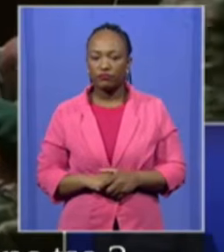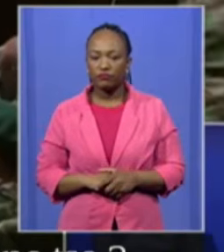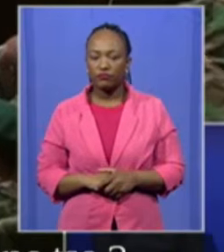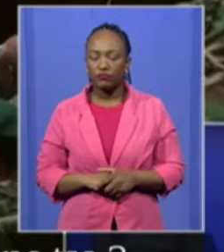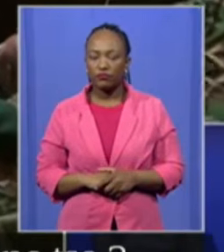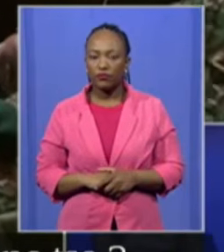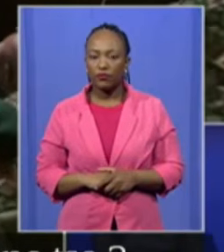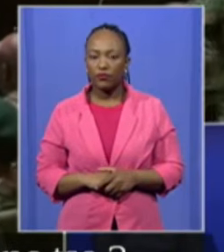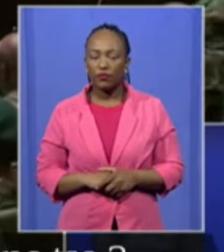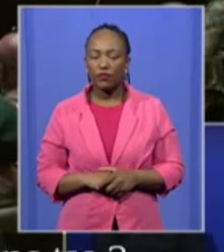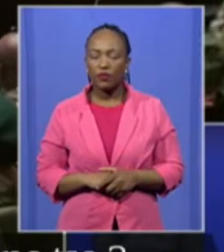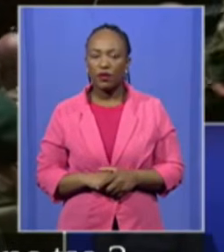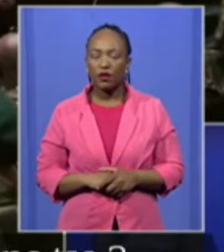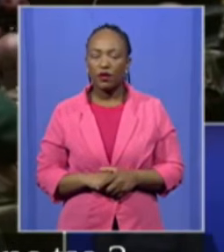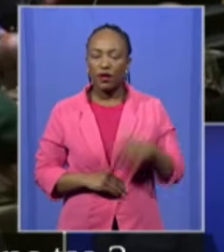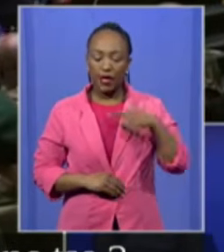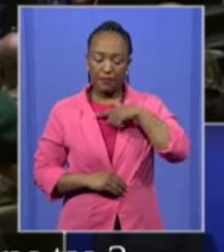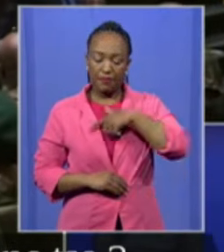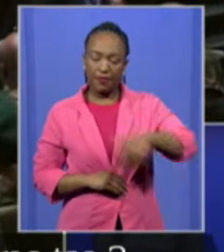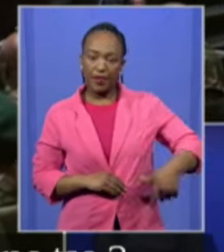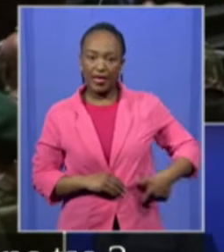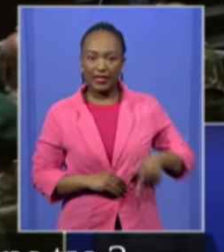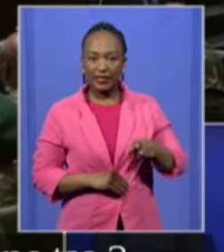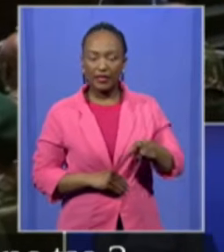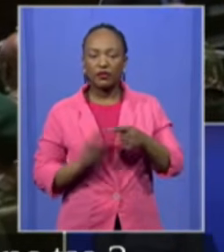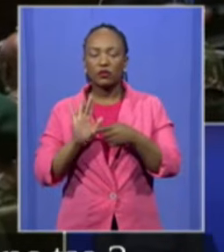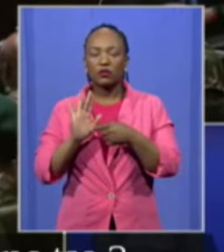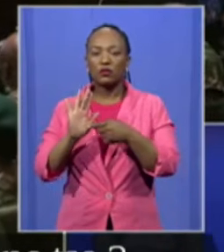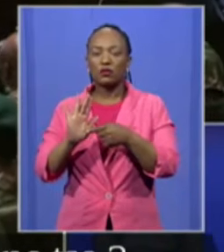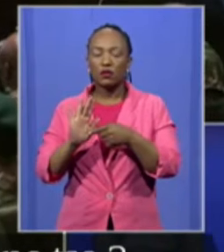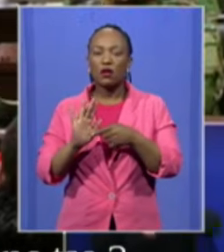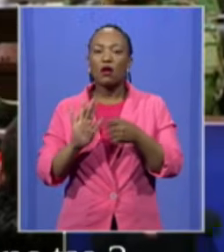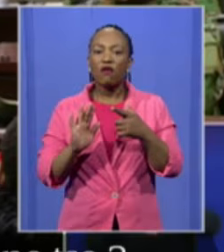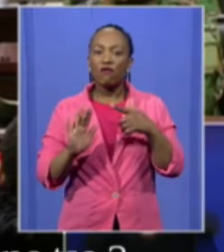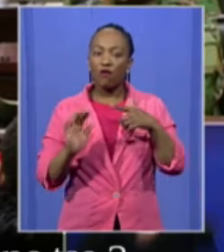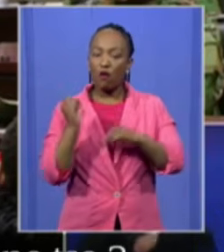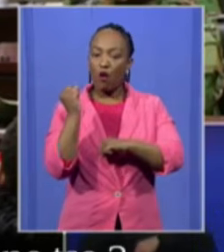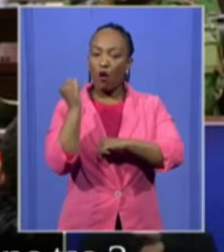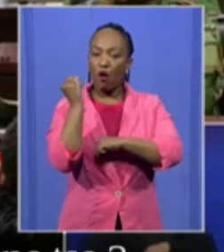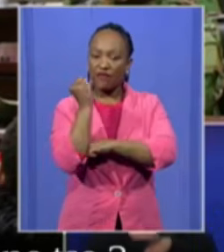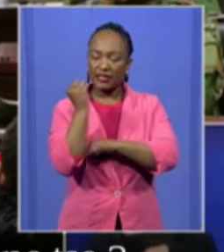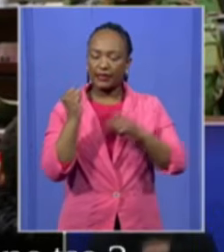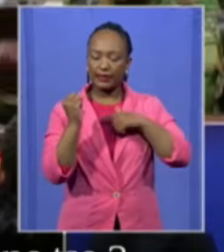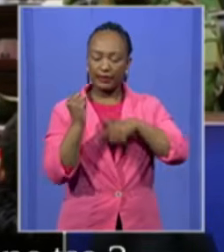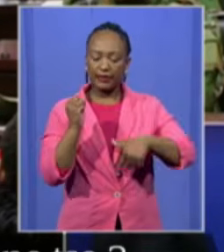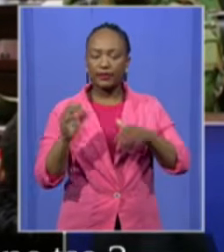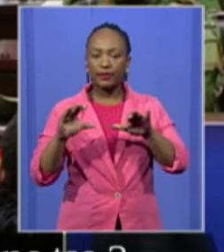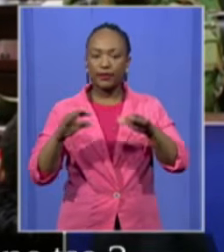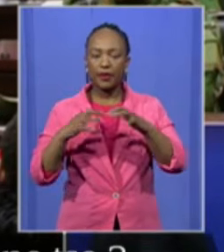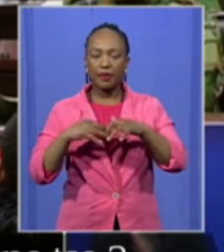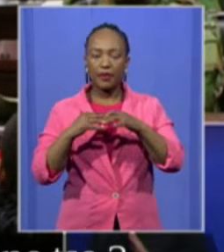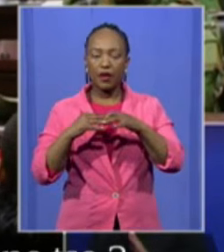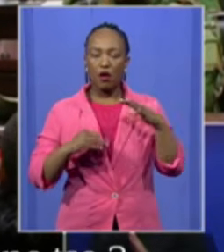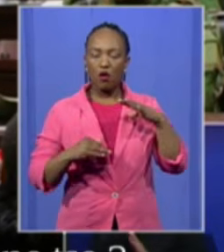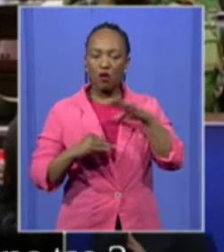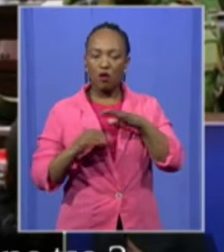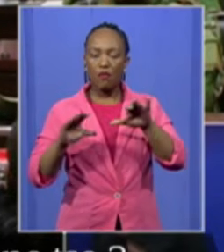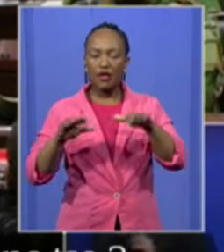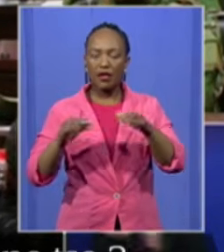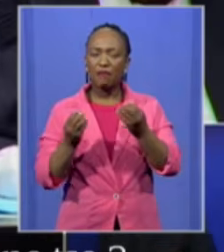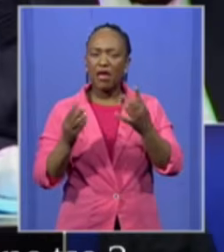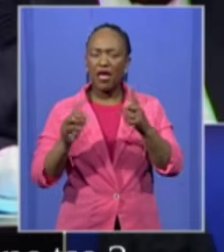Mopresidente o re karabo ya hae e tla ba e bontshang seriti sa kantoro ya bopresidente. Ho thewa komishene ho bakile dingangisano. I